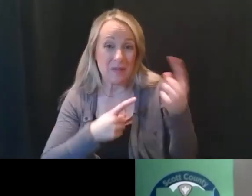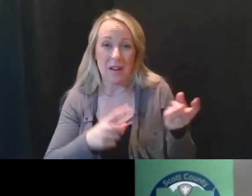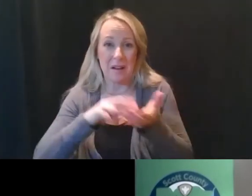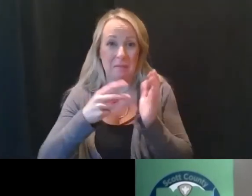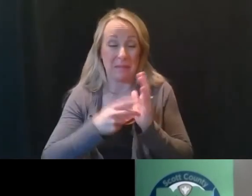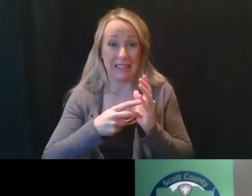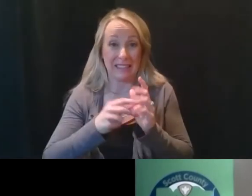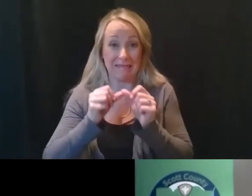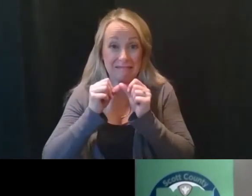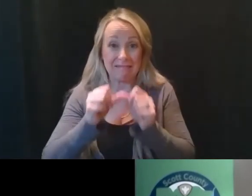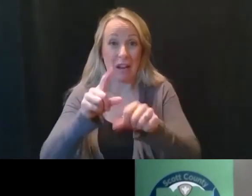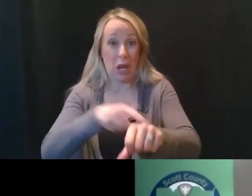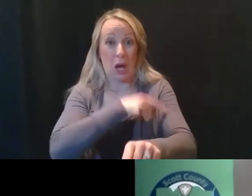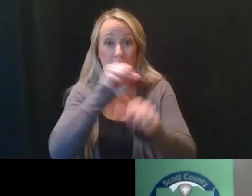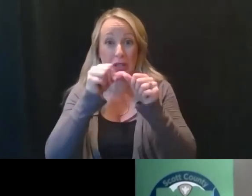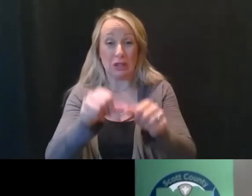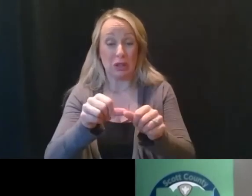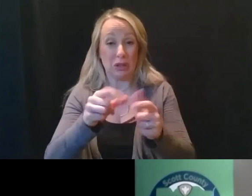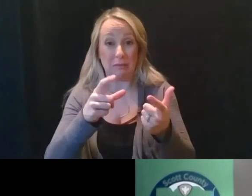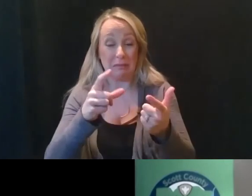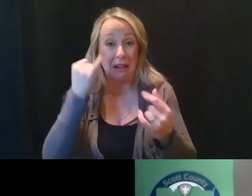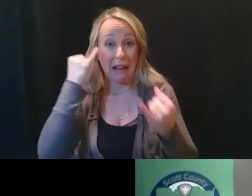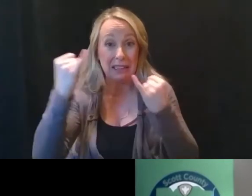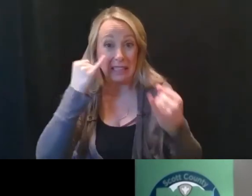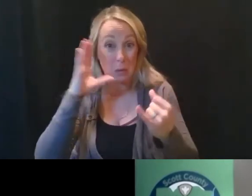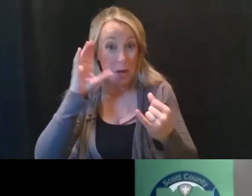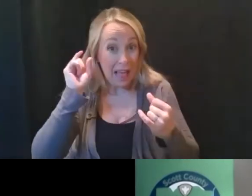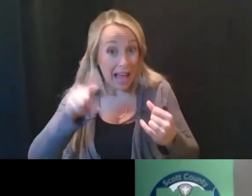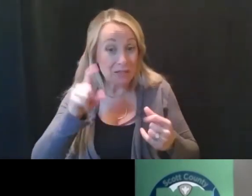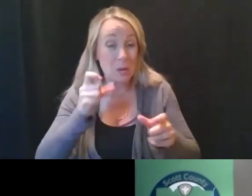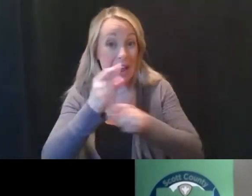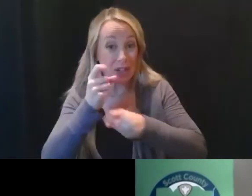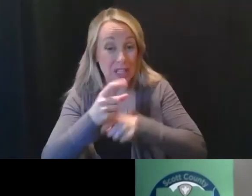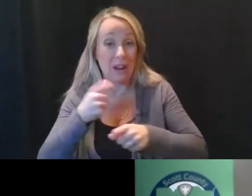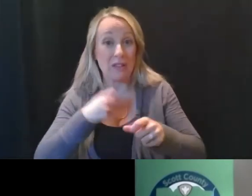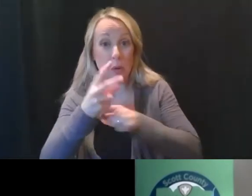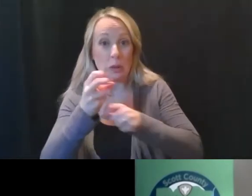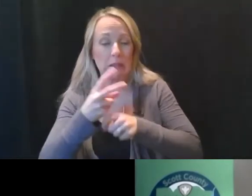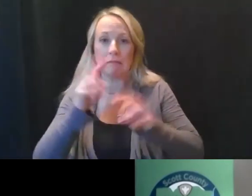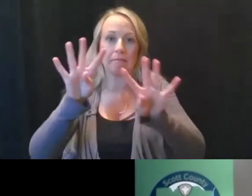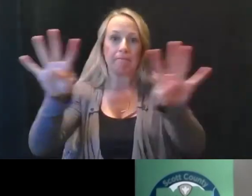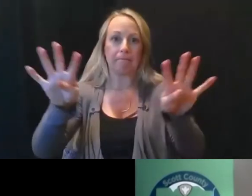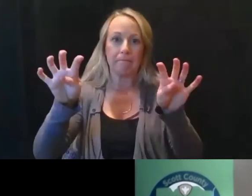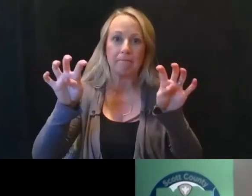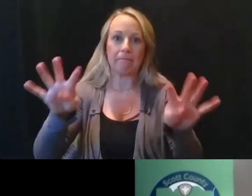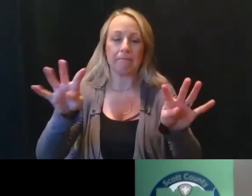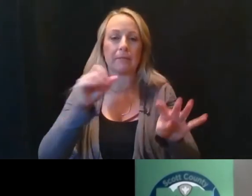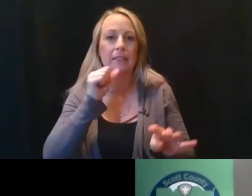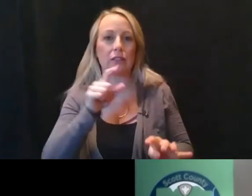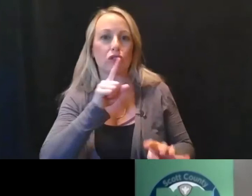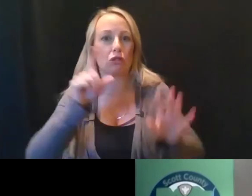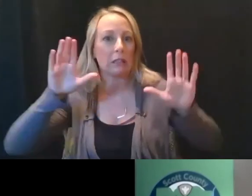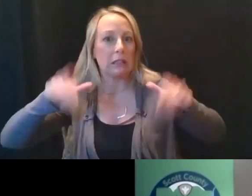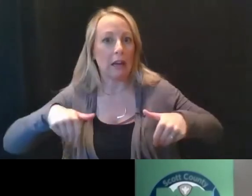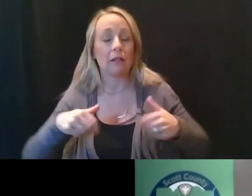that the body's immune response to the virus itself wanes after a period, it may